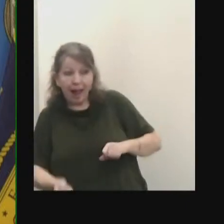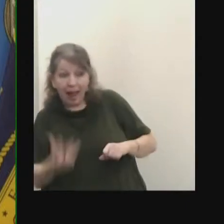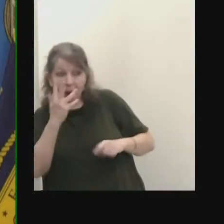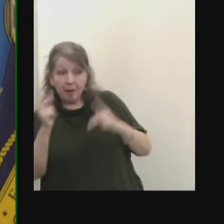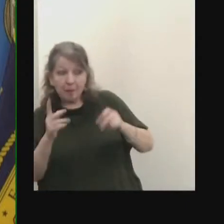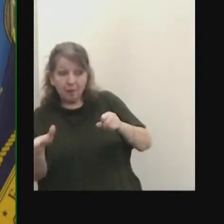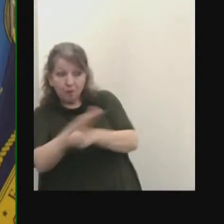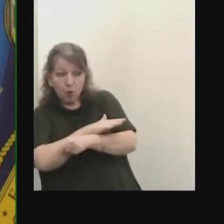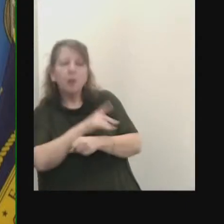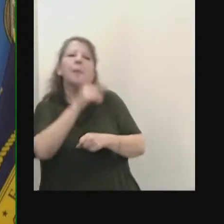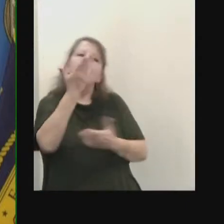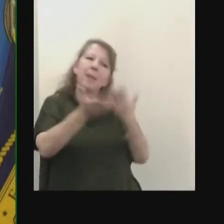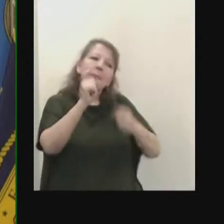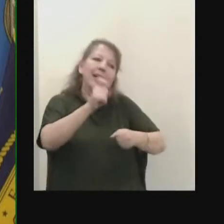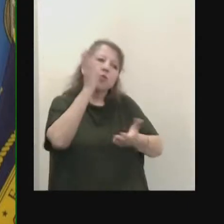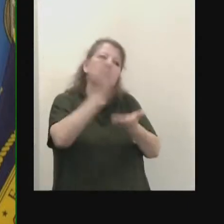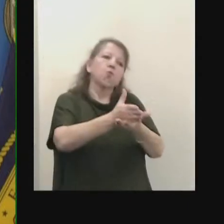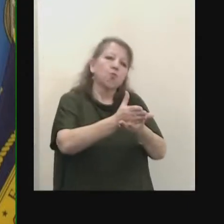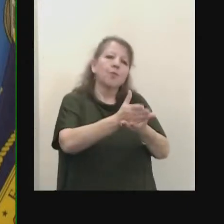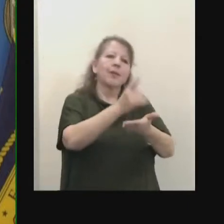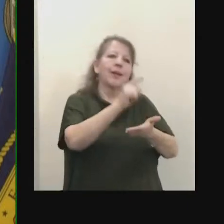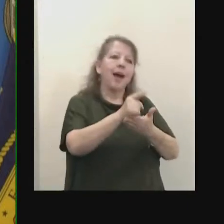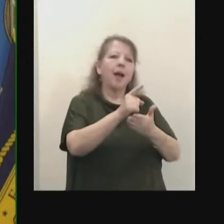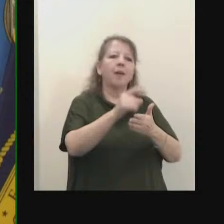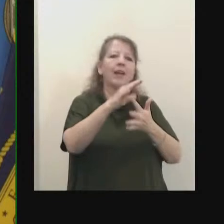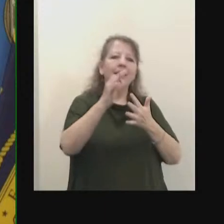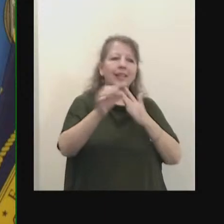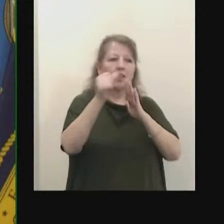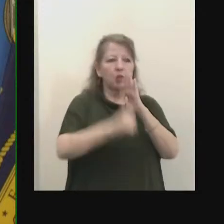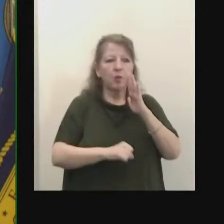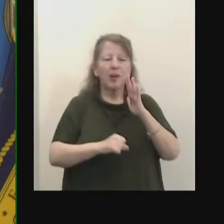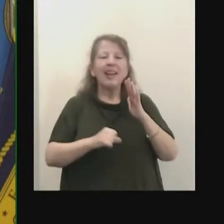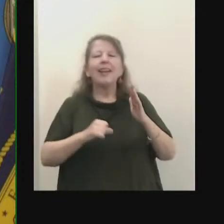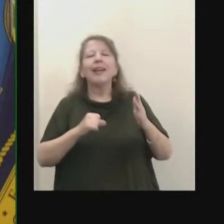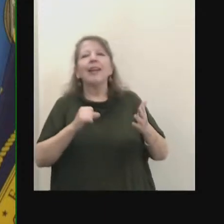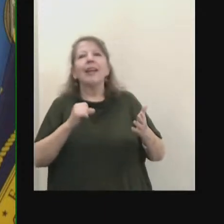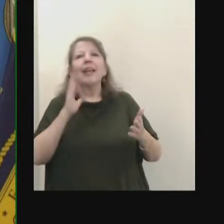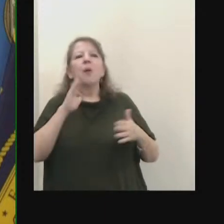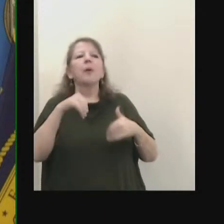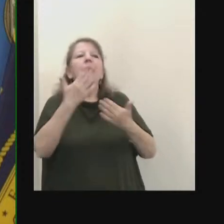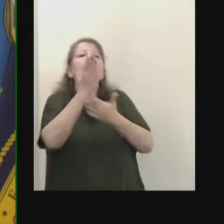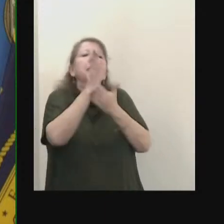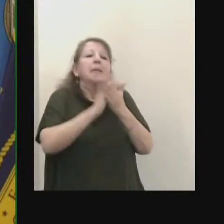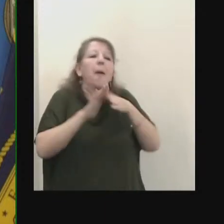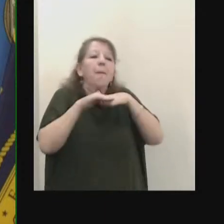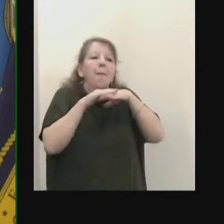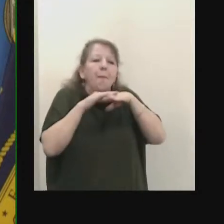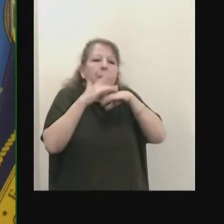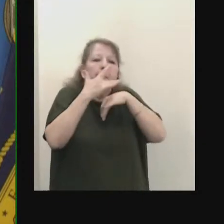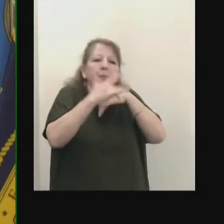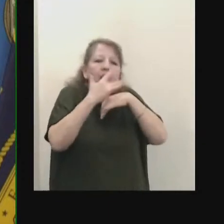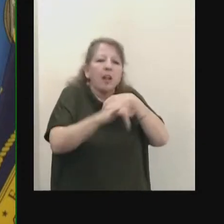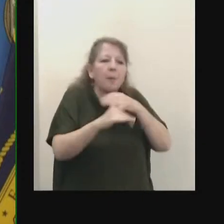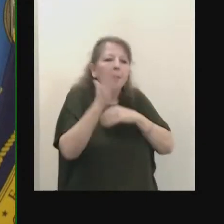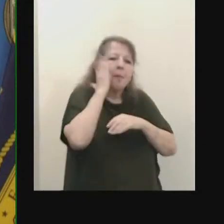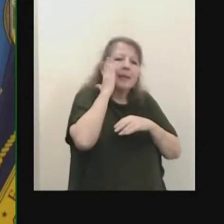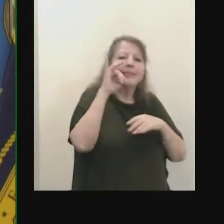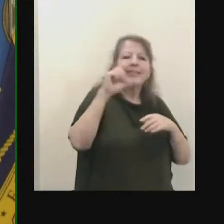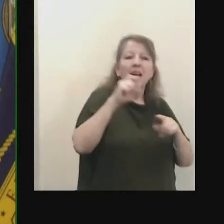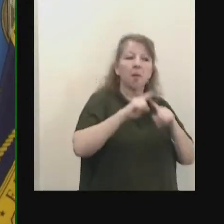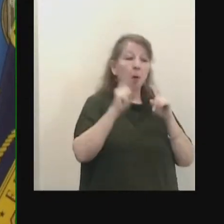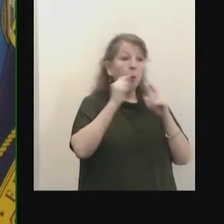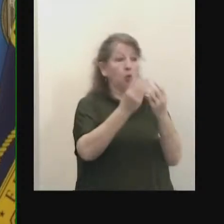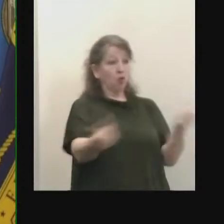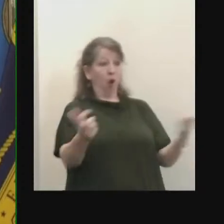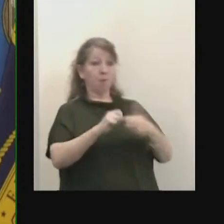more beds. I'm not certain it would necessarily solve this issue. That's why the governor talked about yesterday impaneling or